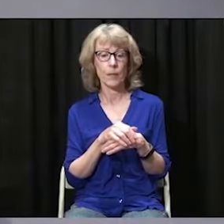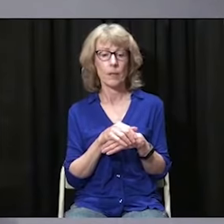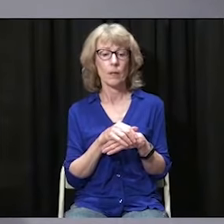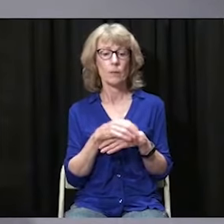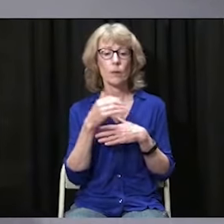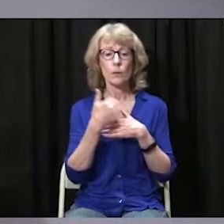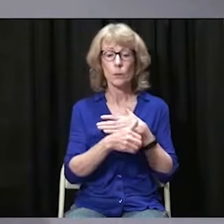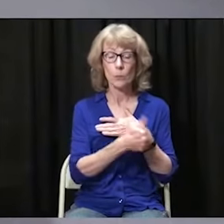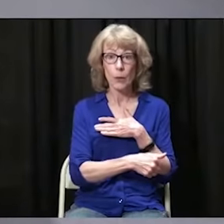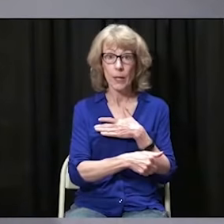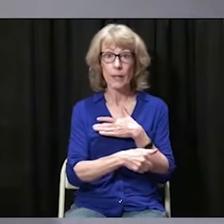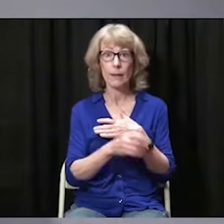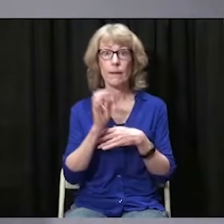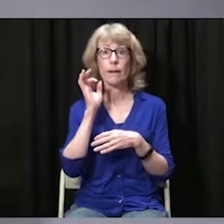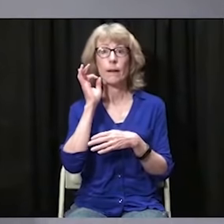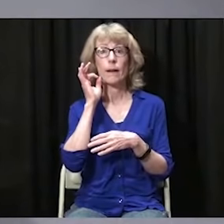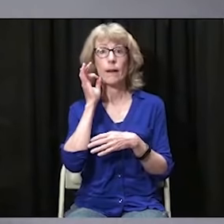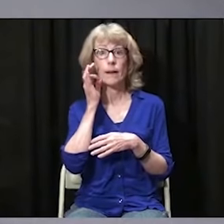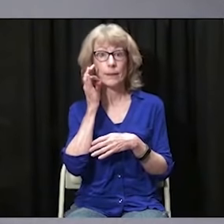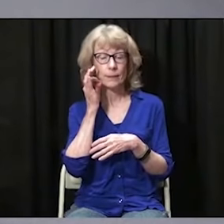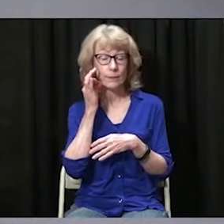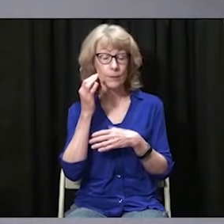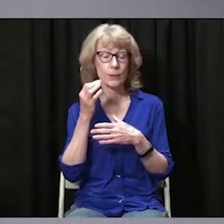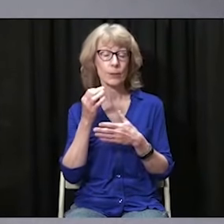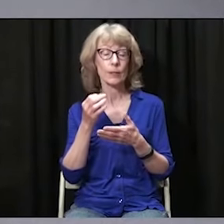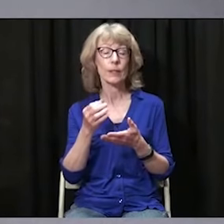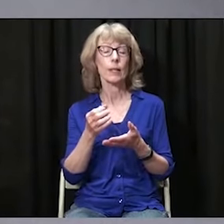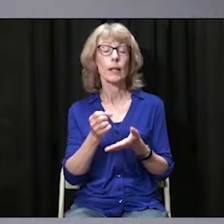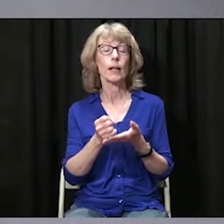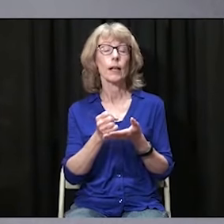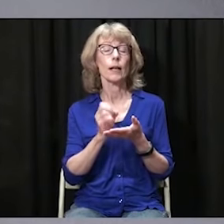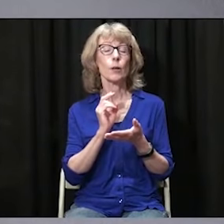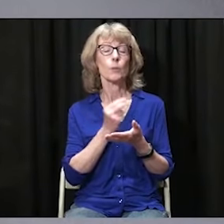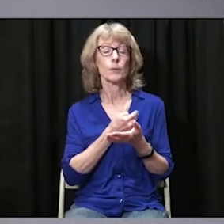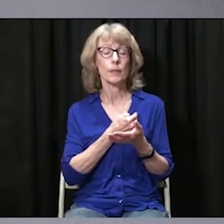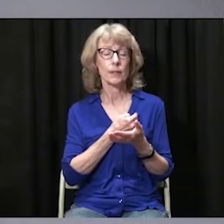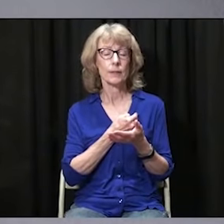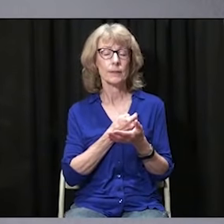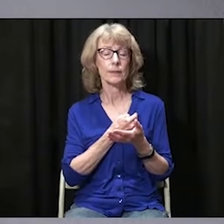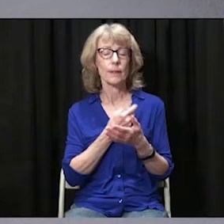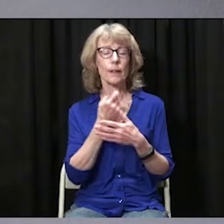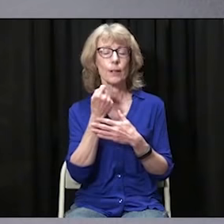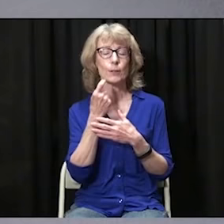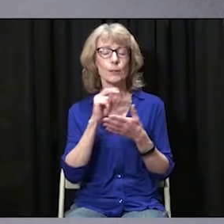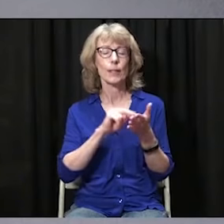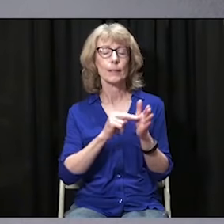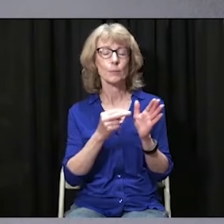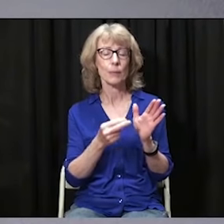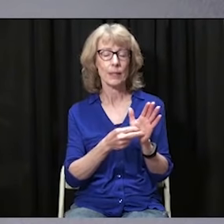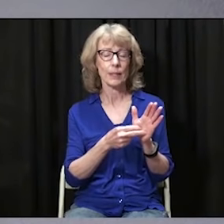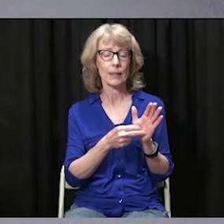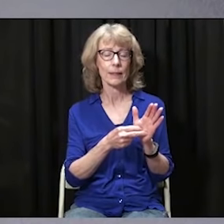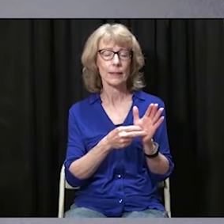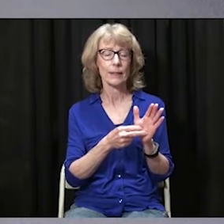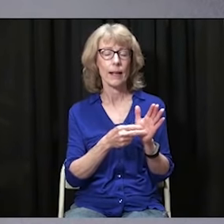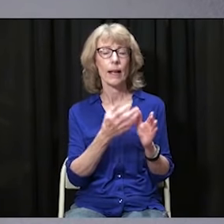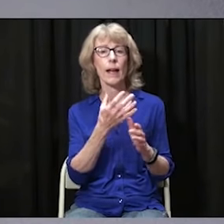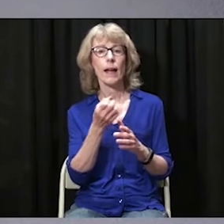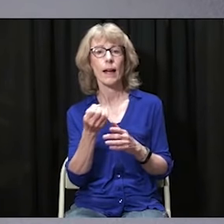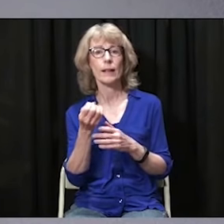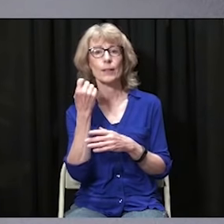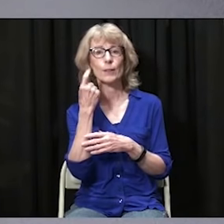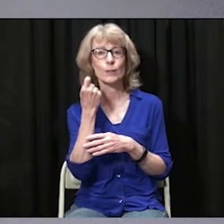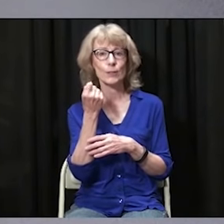vine, there's so many deep meanings behind these emblems, but one thing they do is they remind us of our